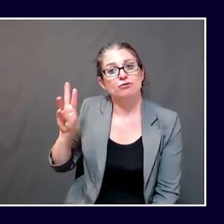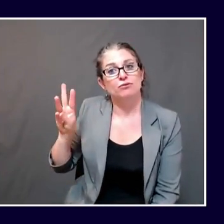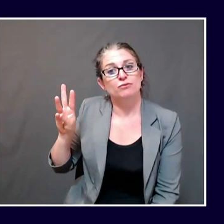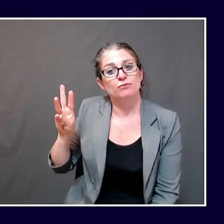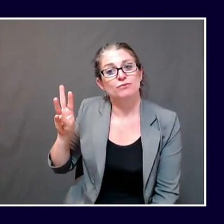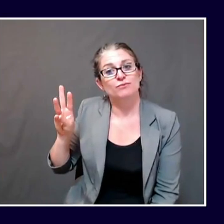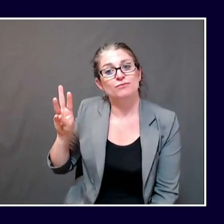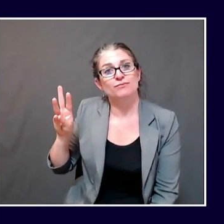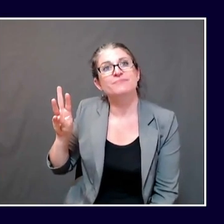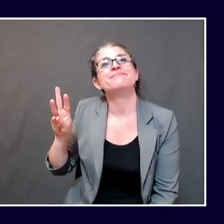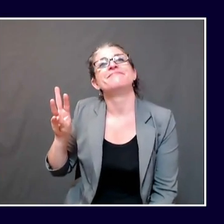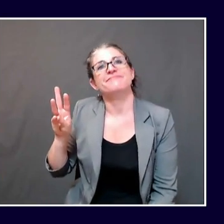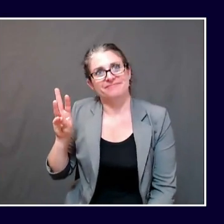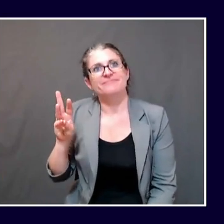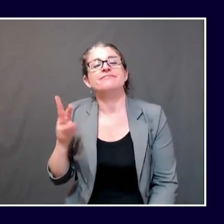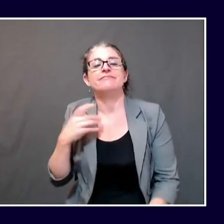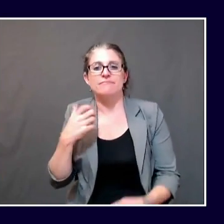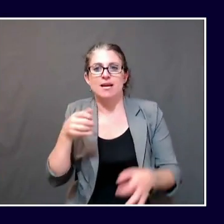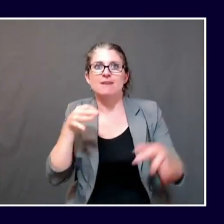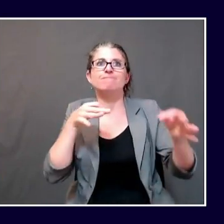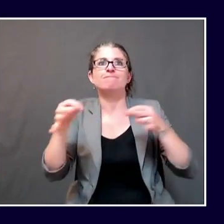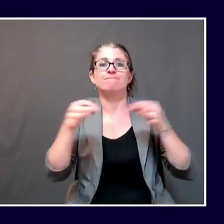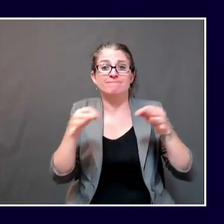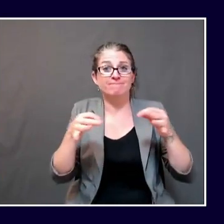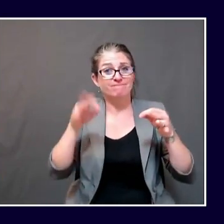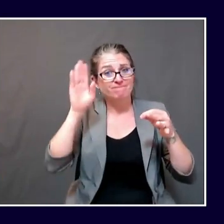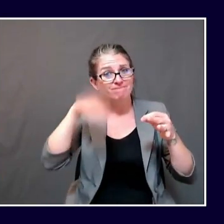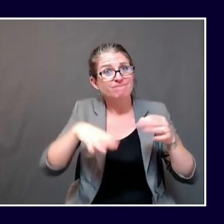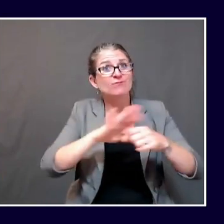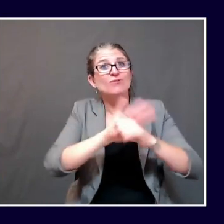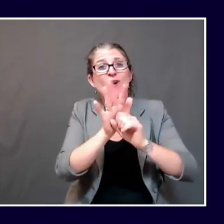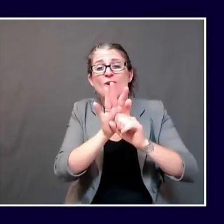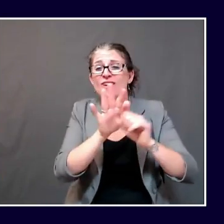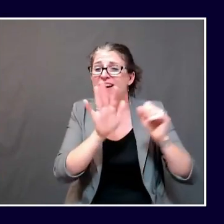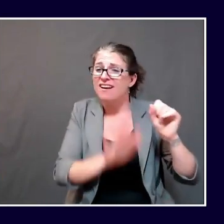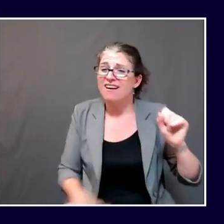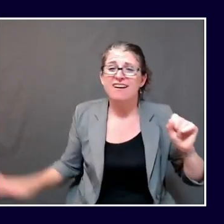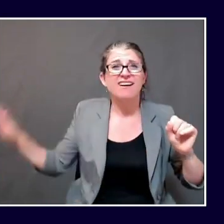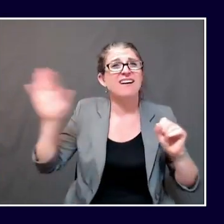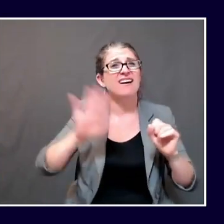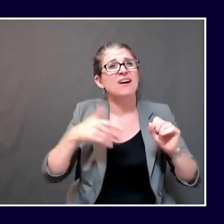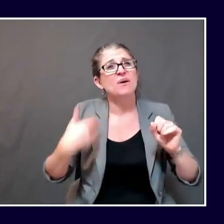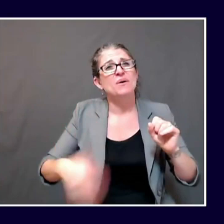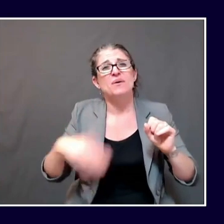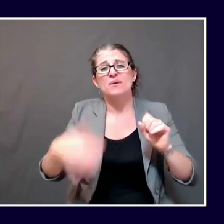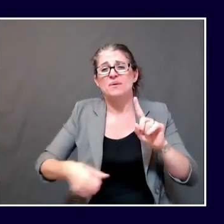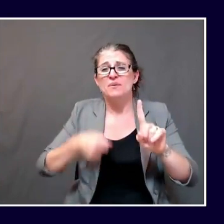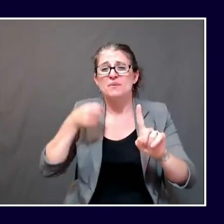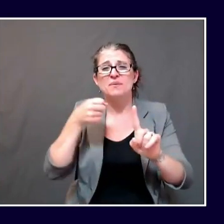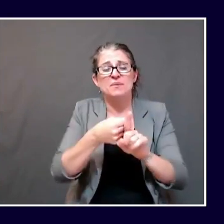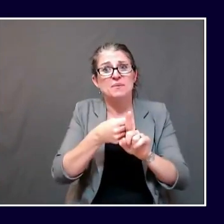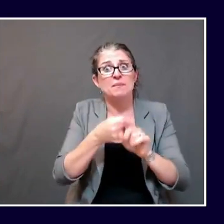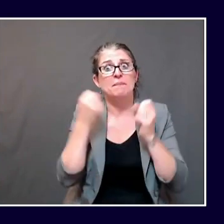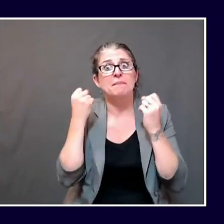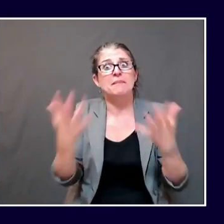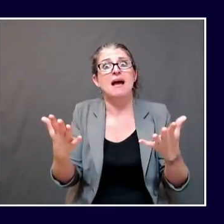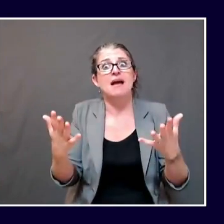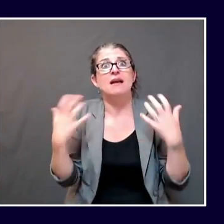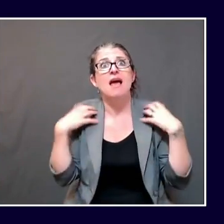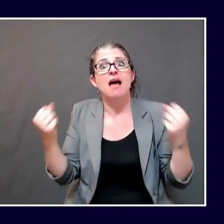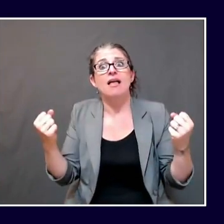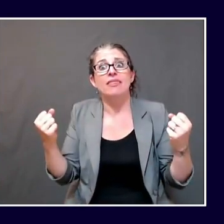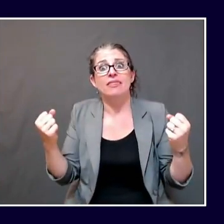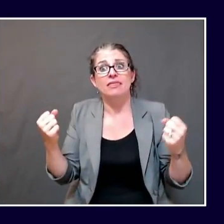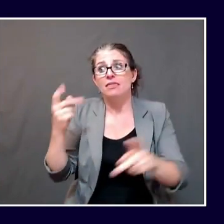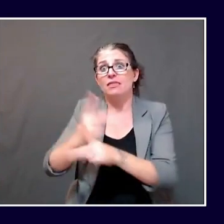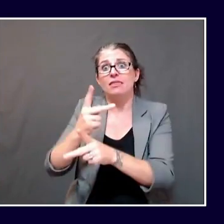has struck residents and staff at congregate care settings particularly hard. As such, I am excited to announce